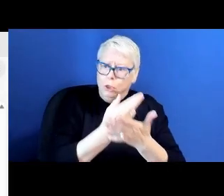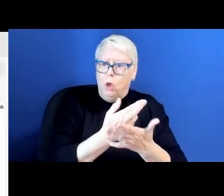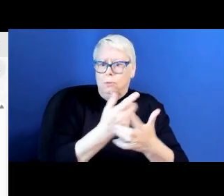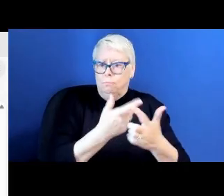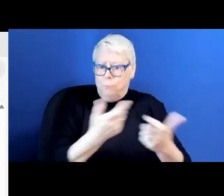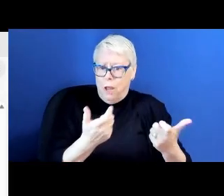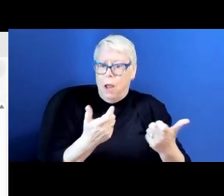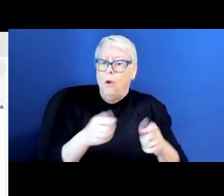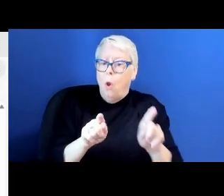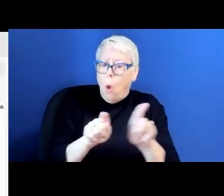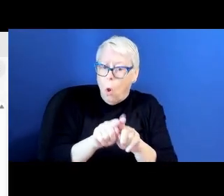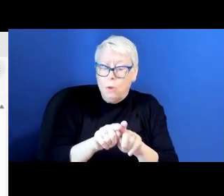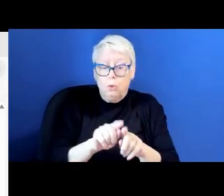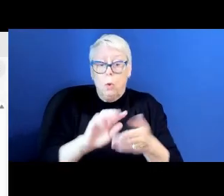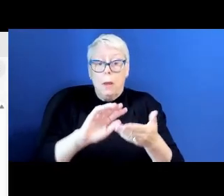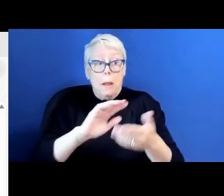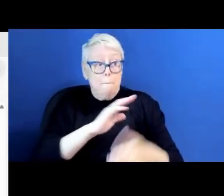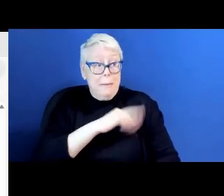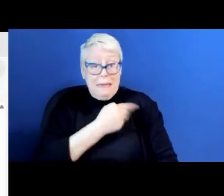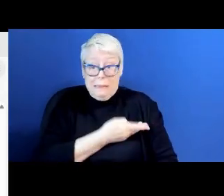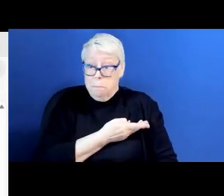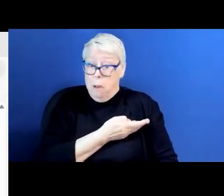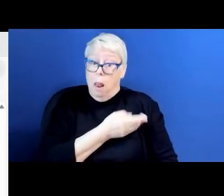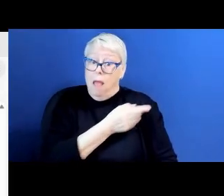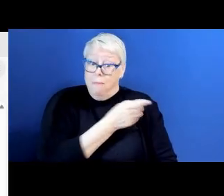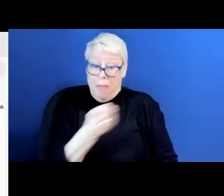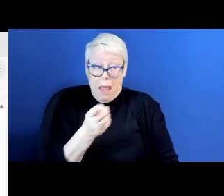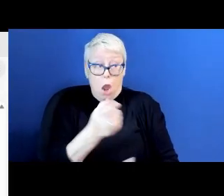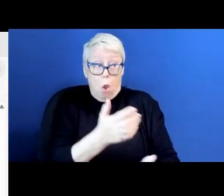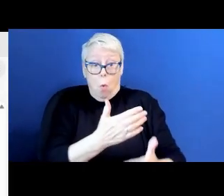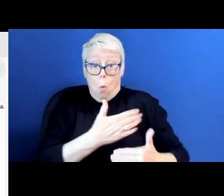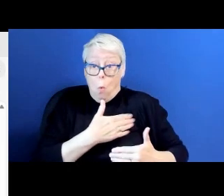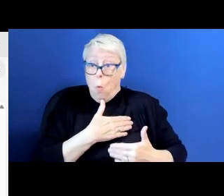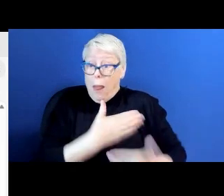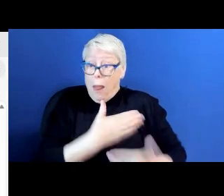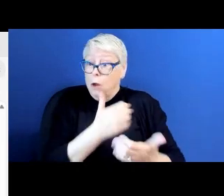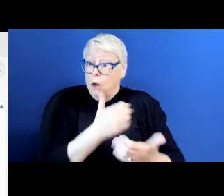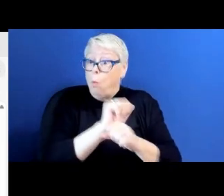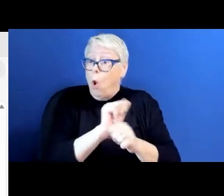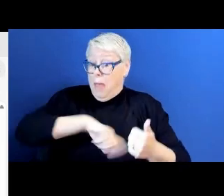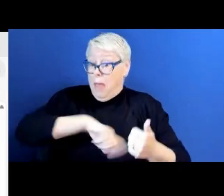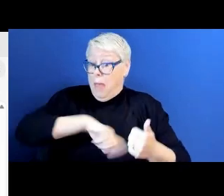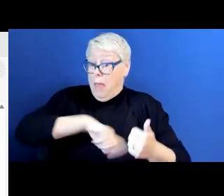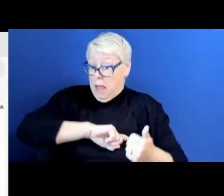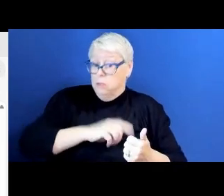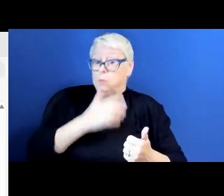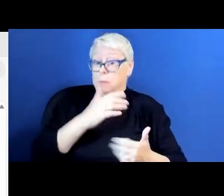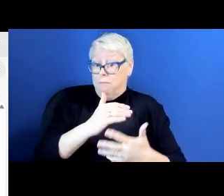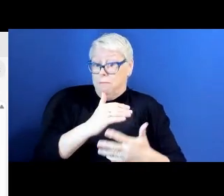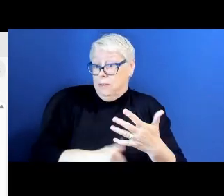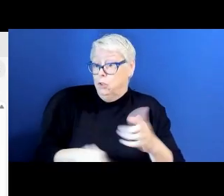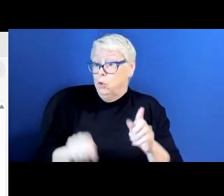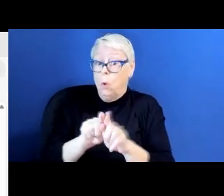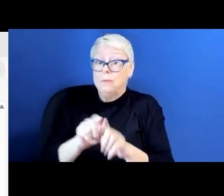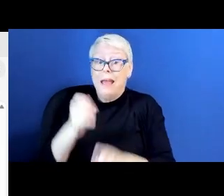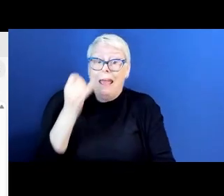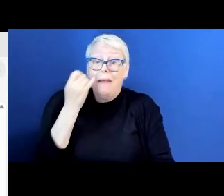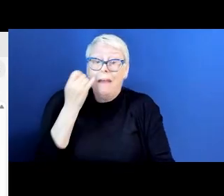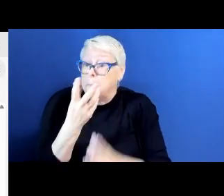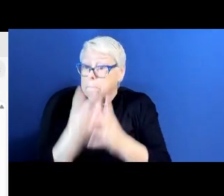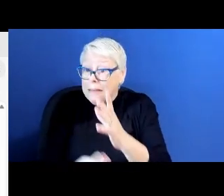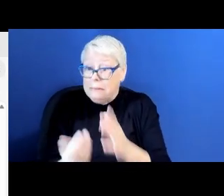and work with us. If you discover a benefit that is missing, please reach out. And we also review